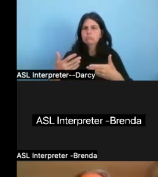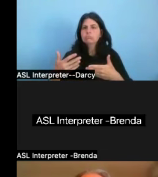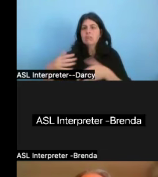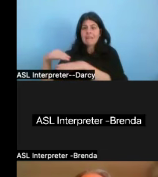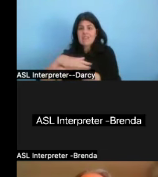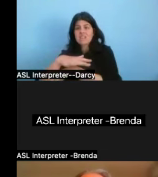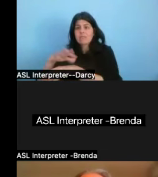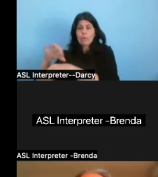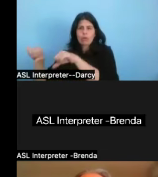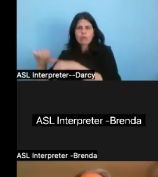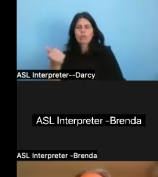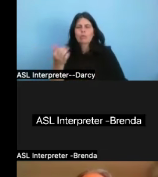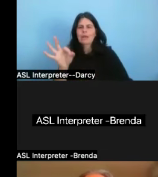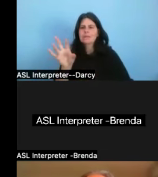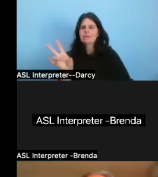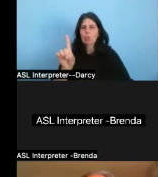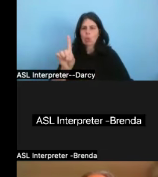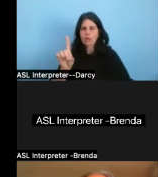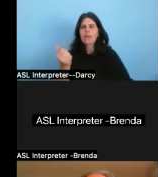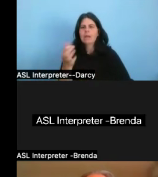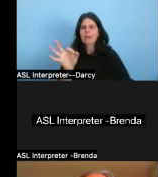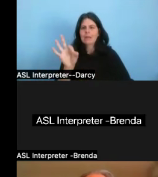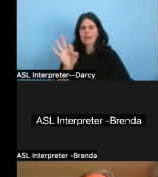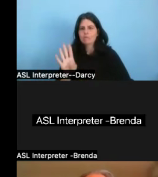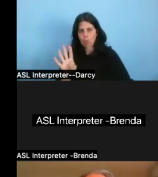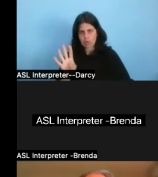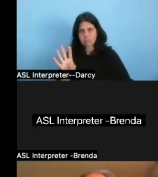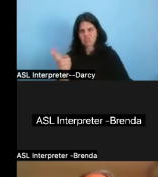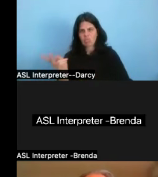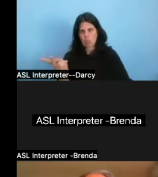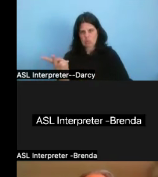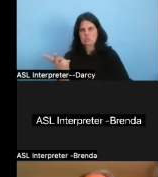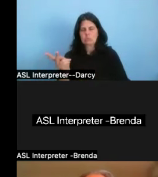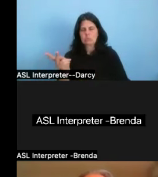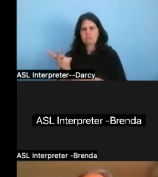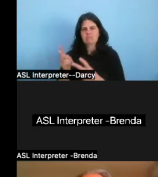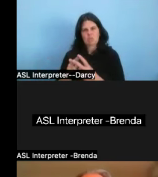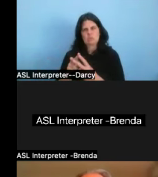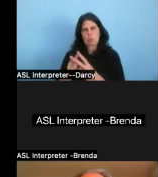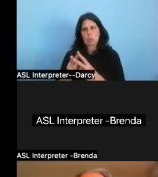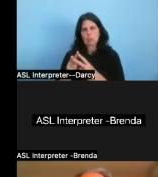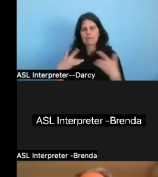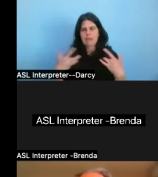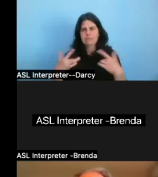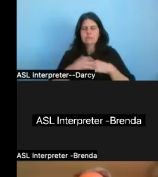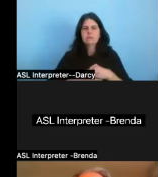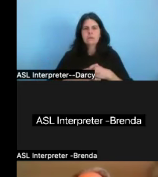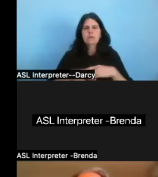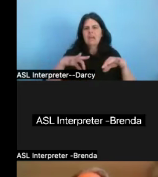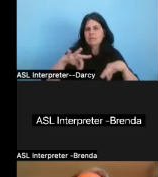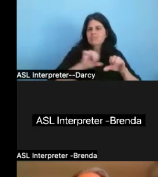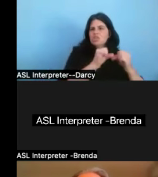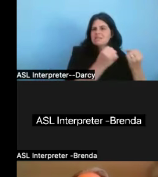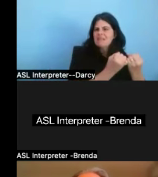the 1971 and 1994 events, and then describe some societal